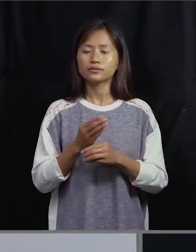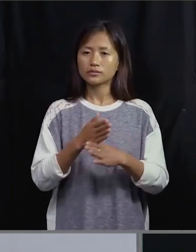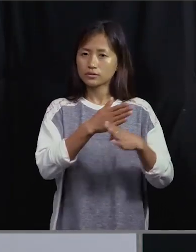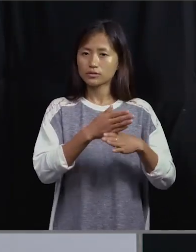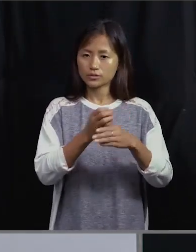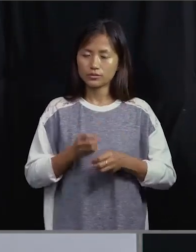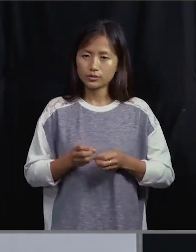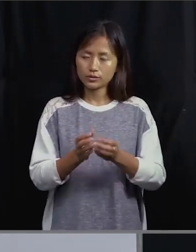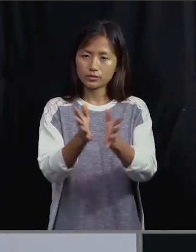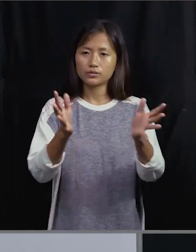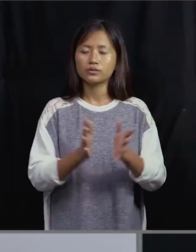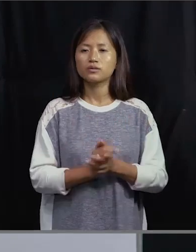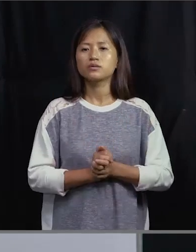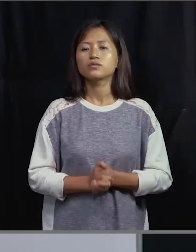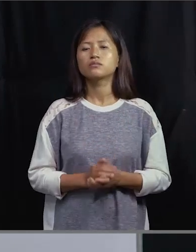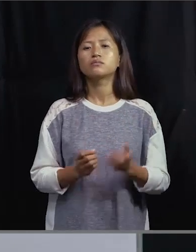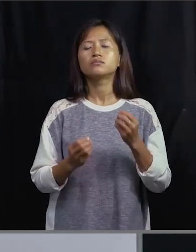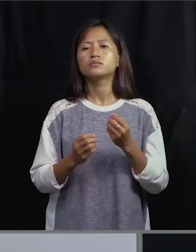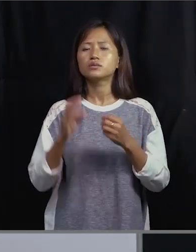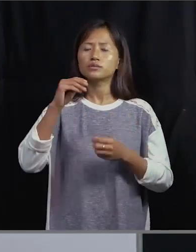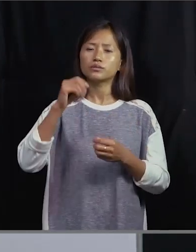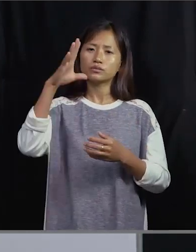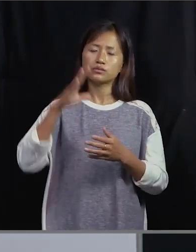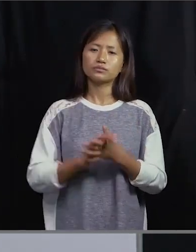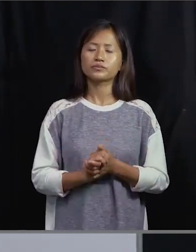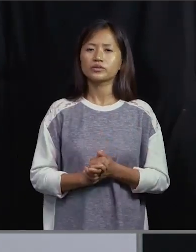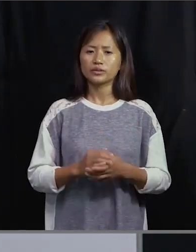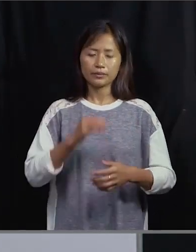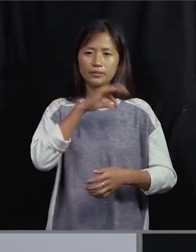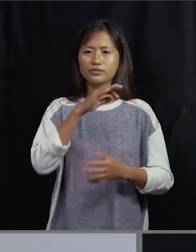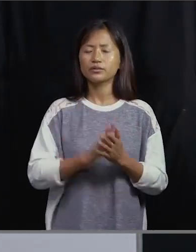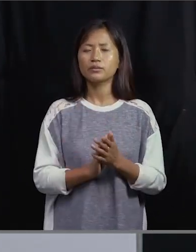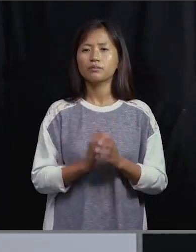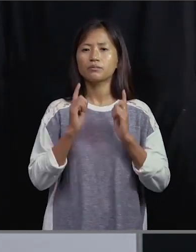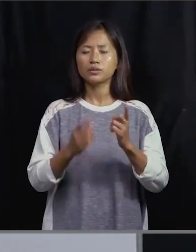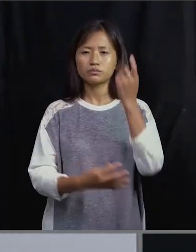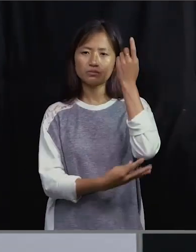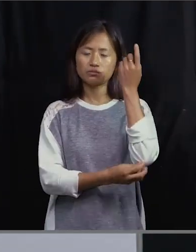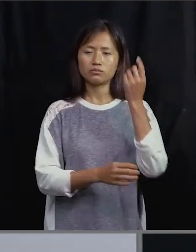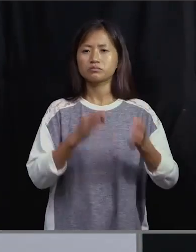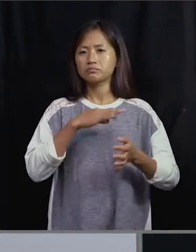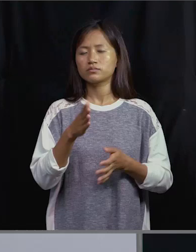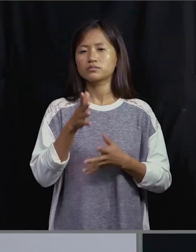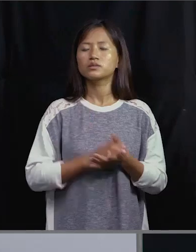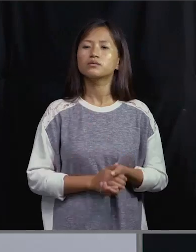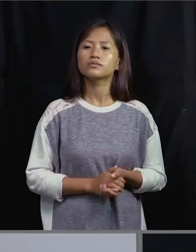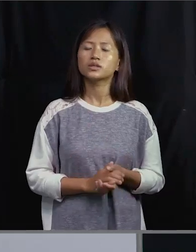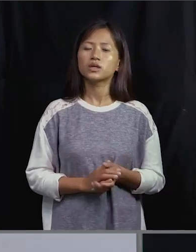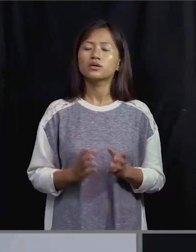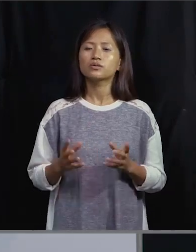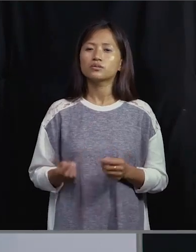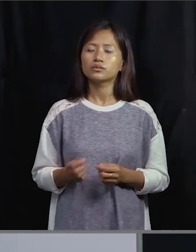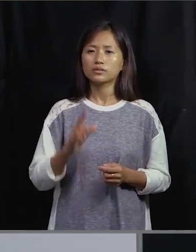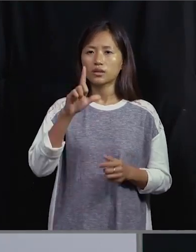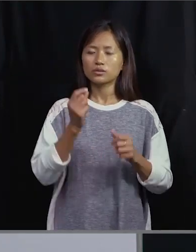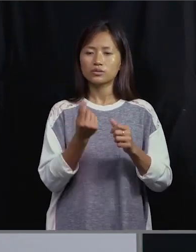and wealth is uneven, rich people are getting the benefit, poor people are not. In such situation, the demand for luxurious commodities will